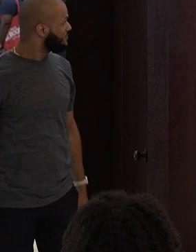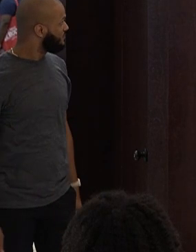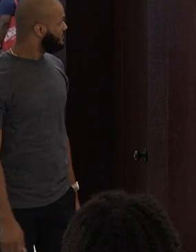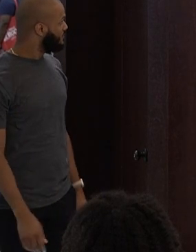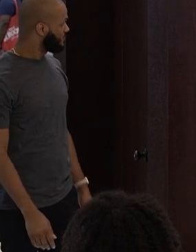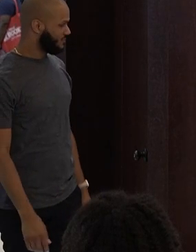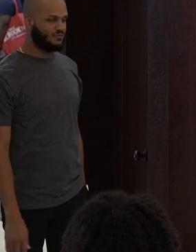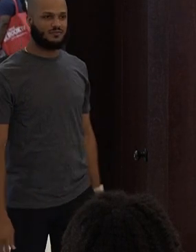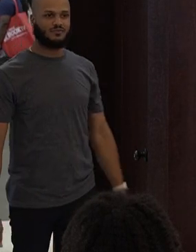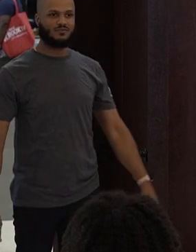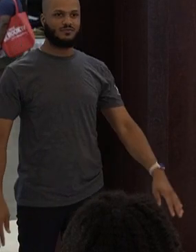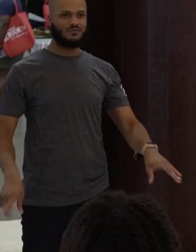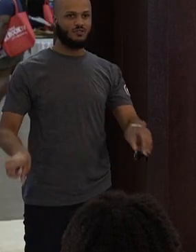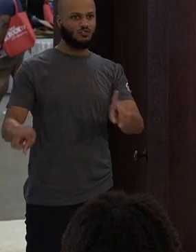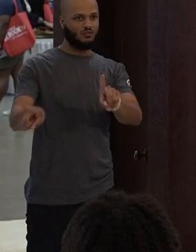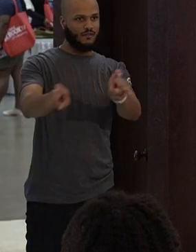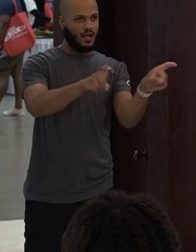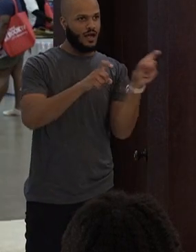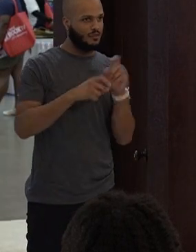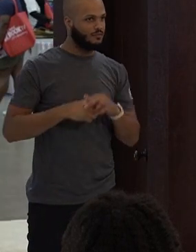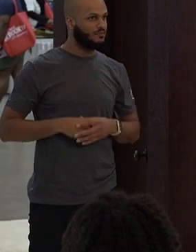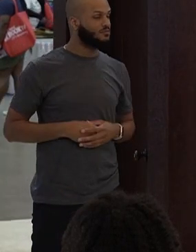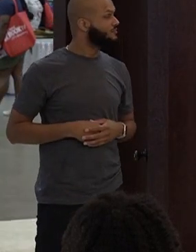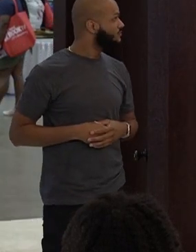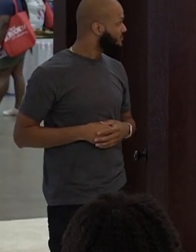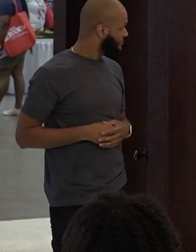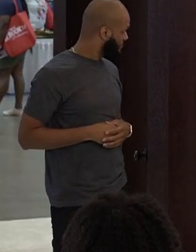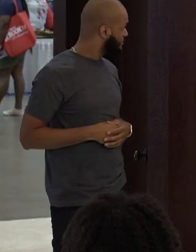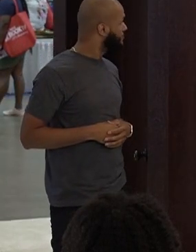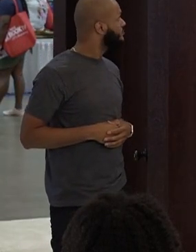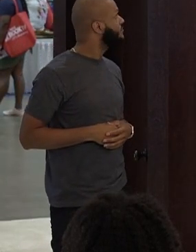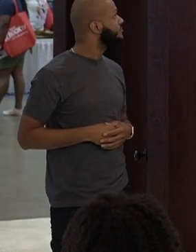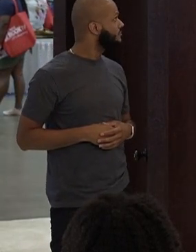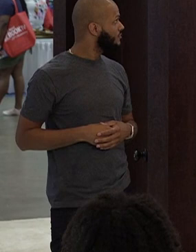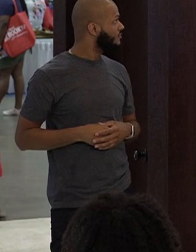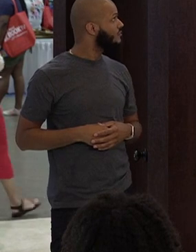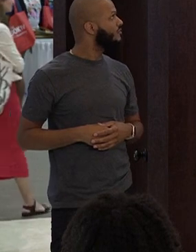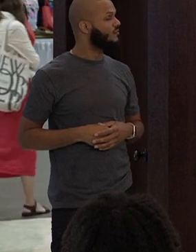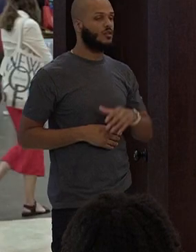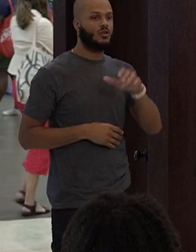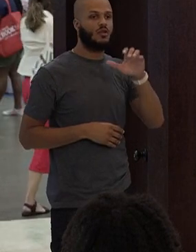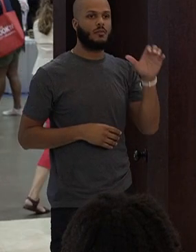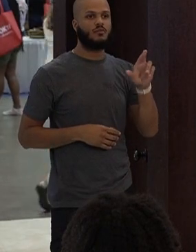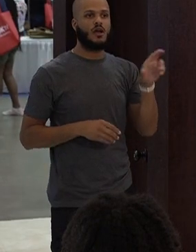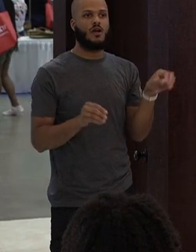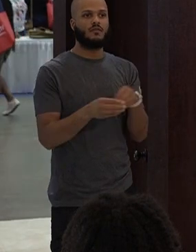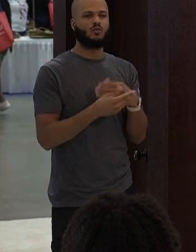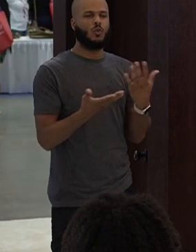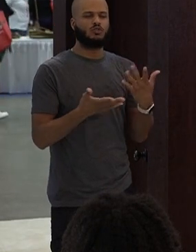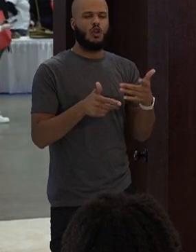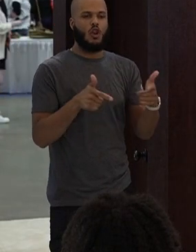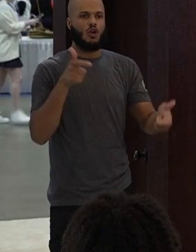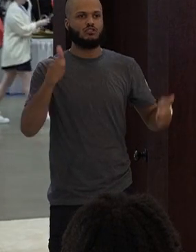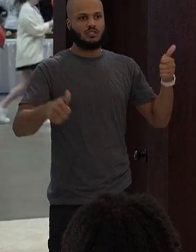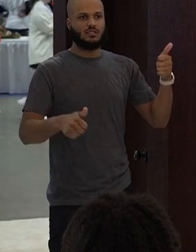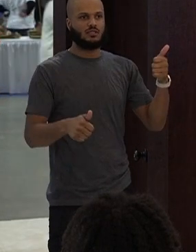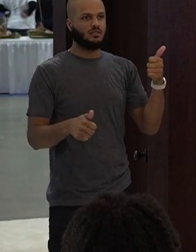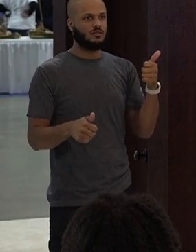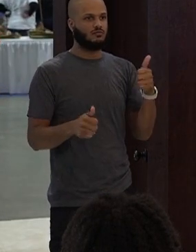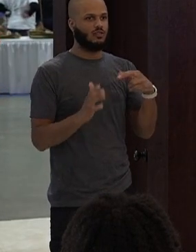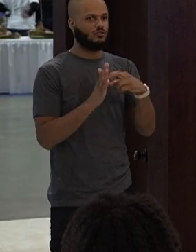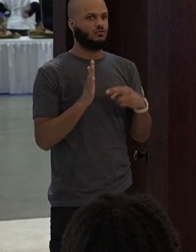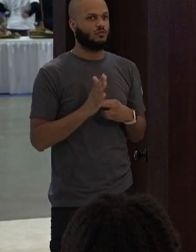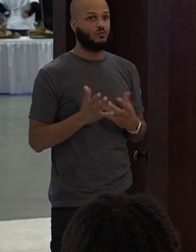All right, here's another trivia. What is the largest thing the Copyright Office has registered? A, the